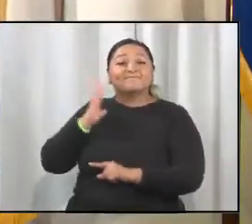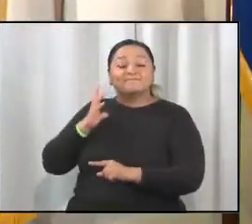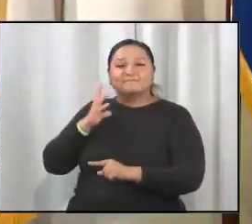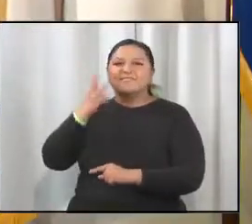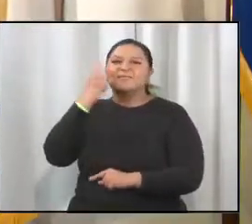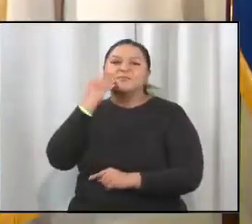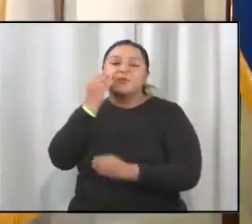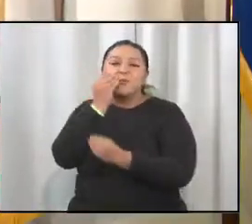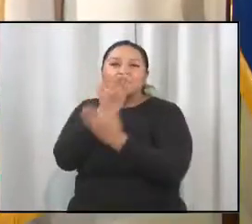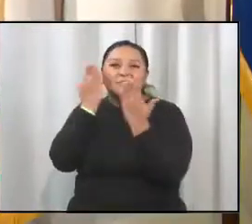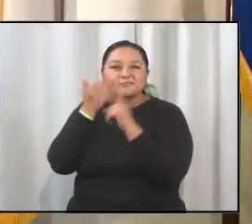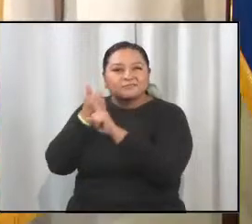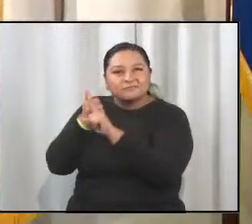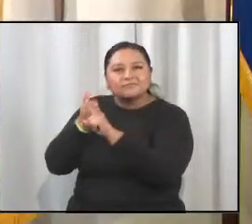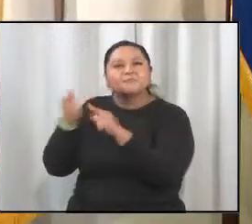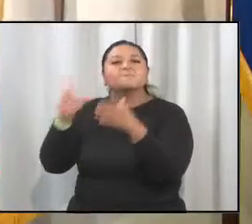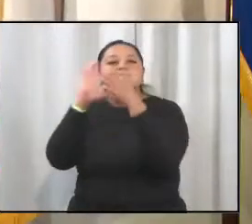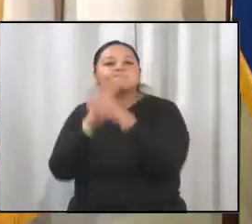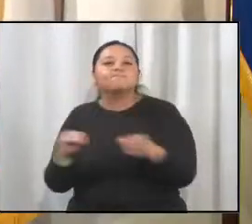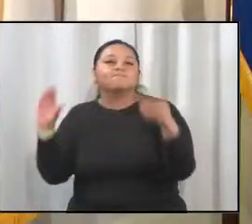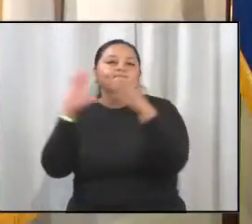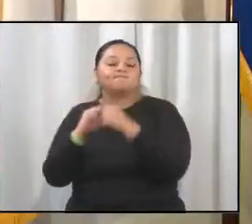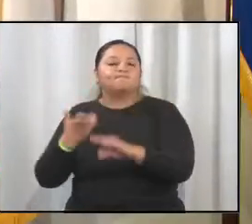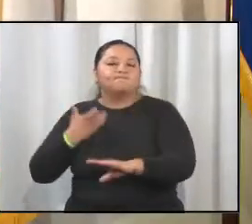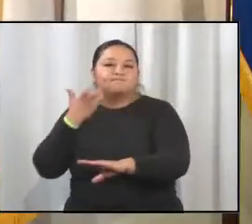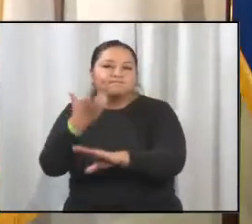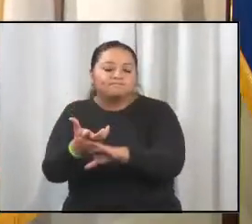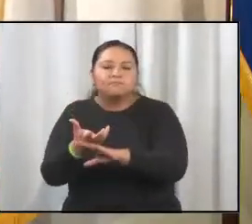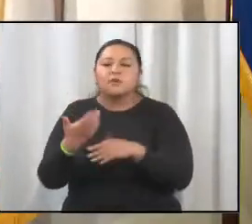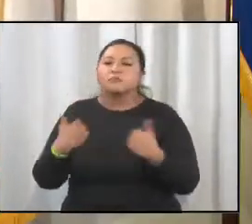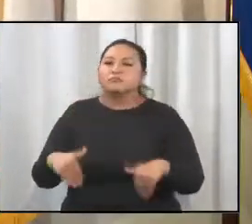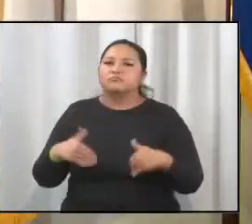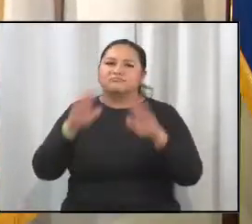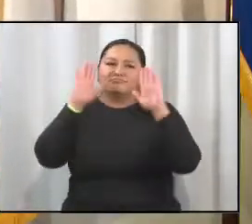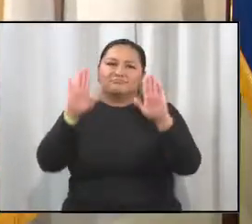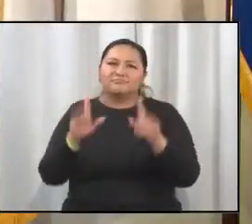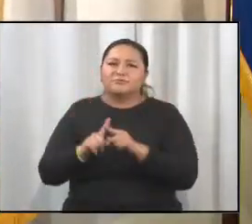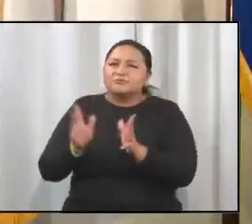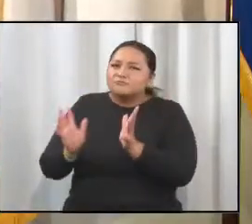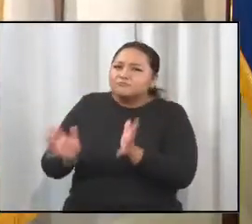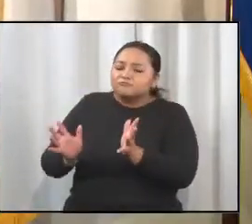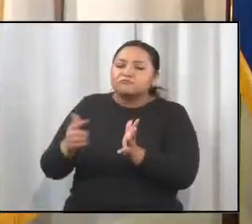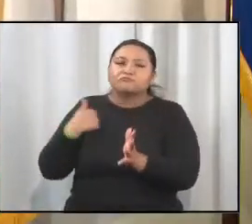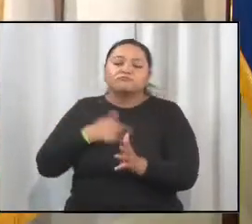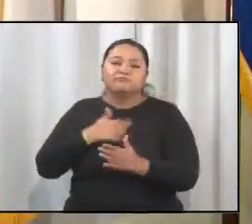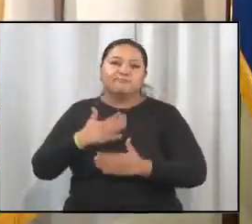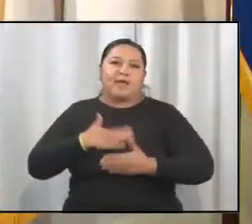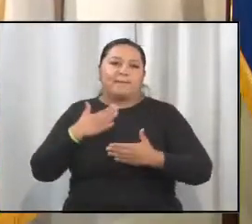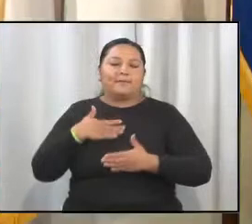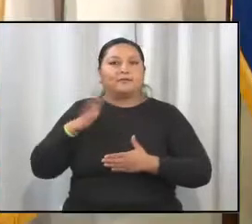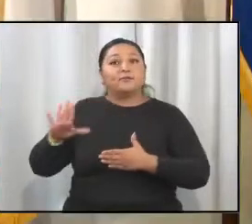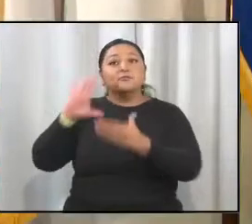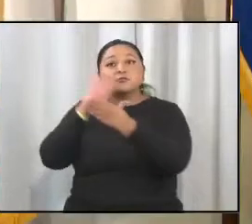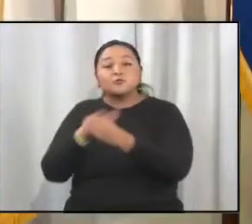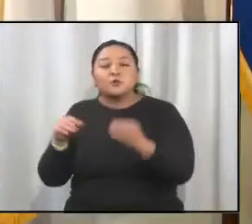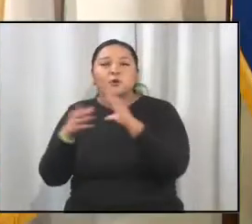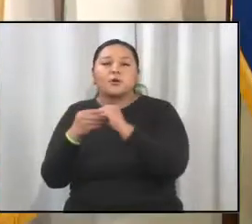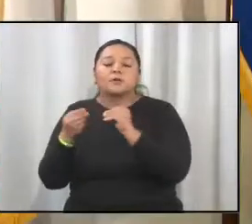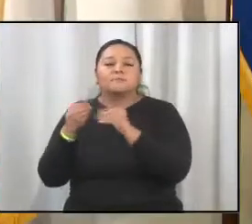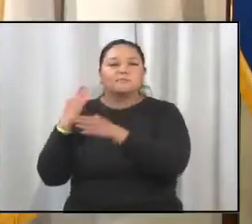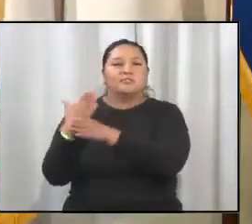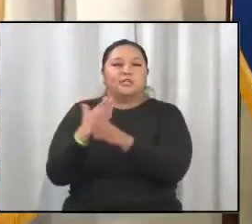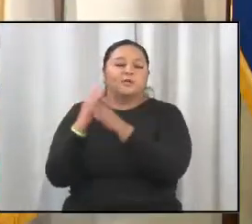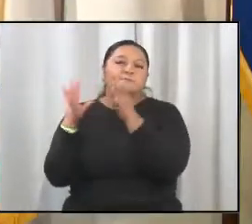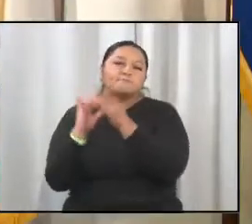previously experienced homelessness for 14 years. It was a great conversation, and we are grateful that she shared her story with us. I encourage you